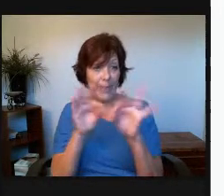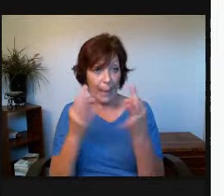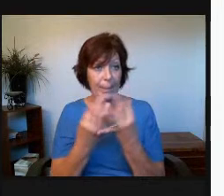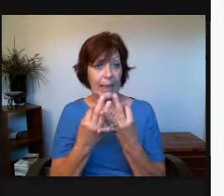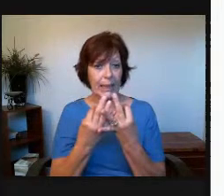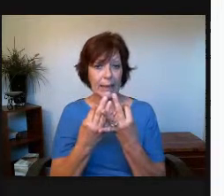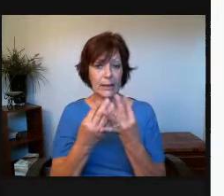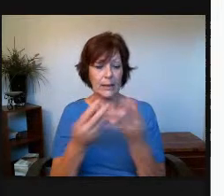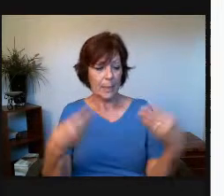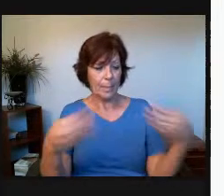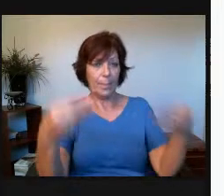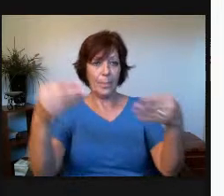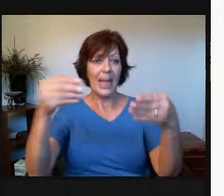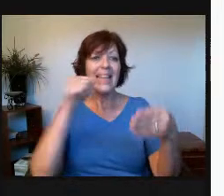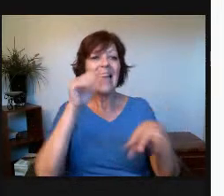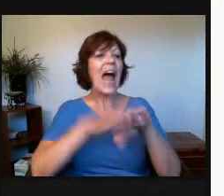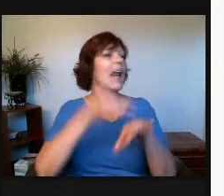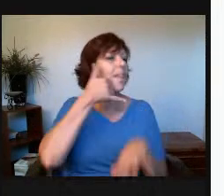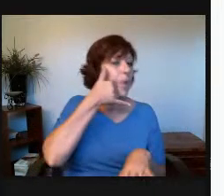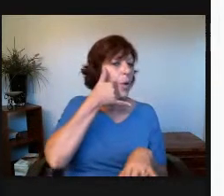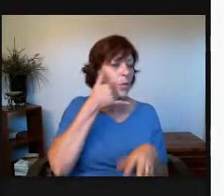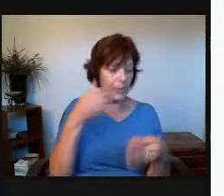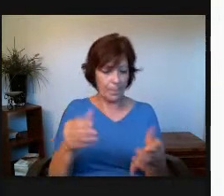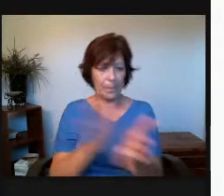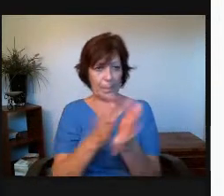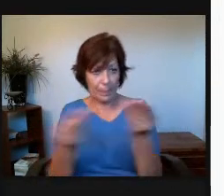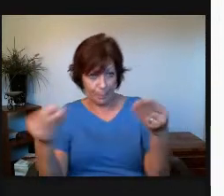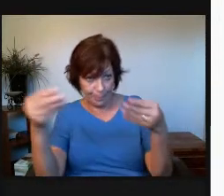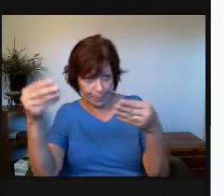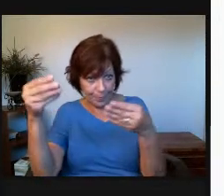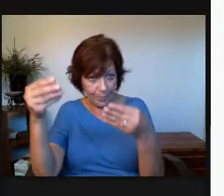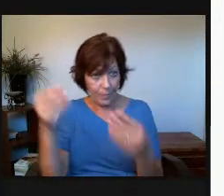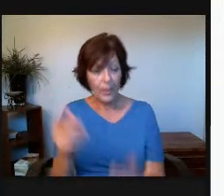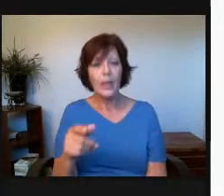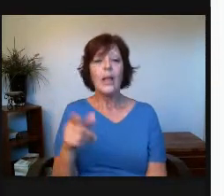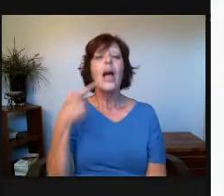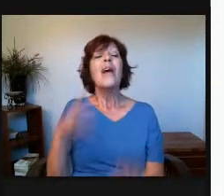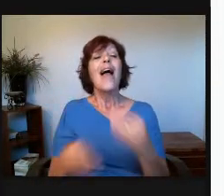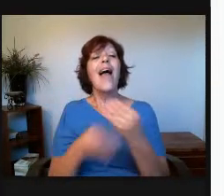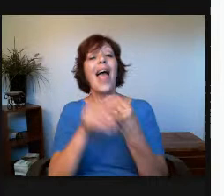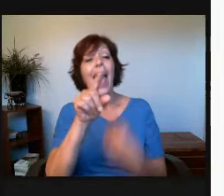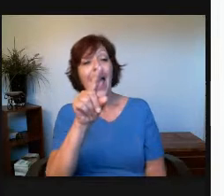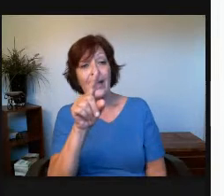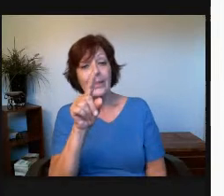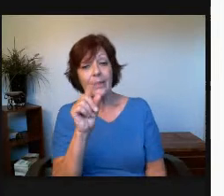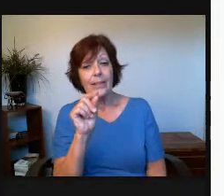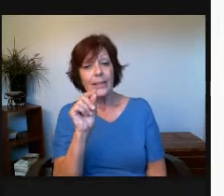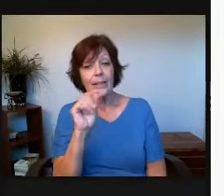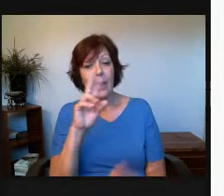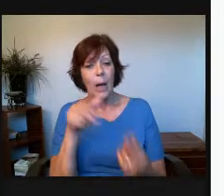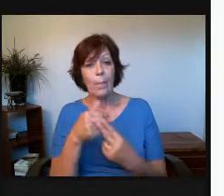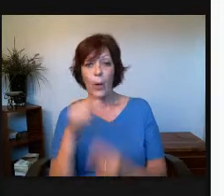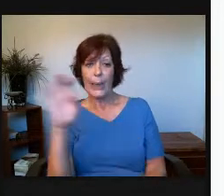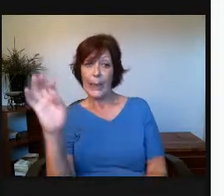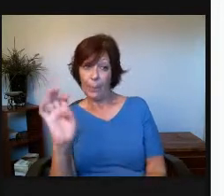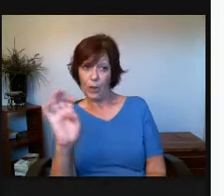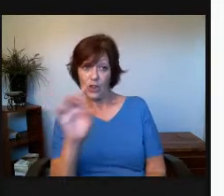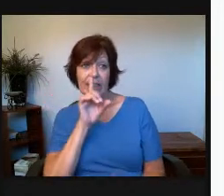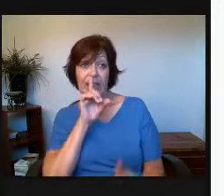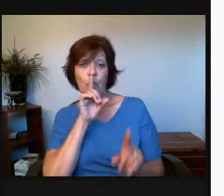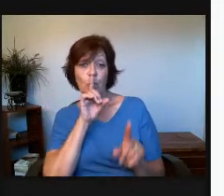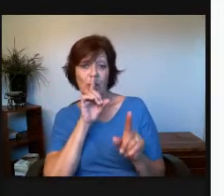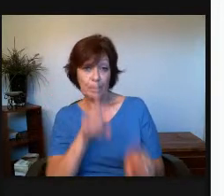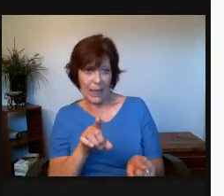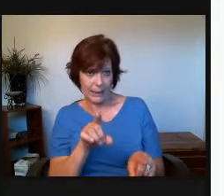hard copy, not just on your cell phone. And if I could just jump in here and add about emergency response